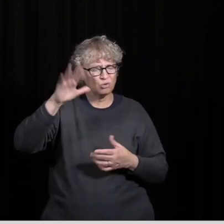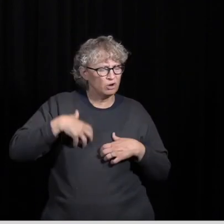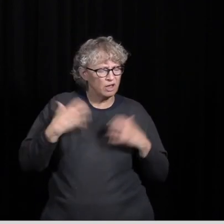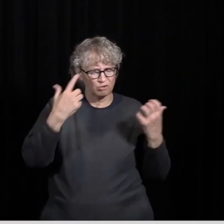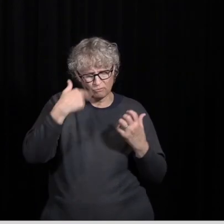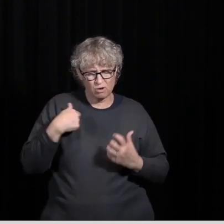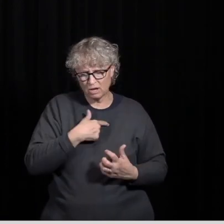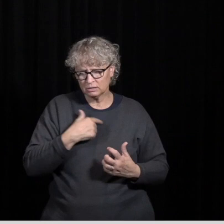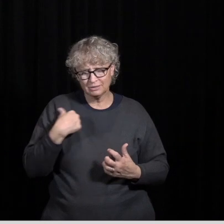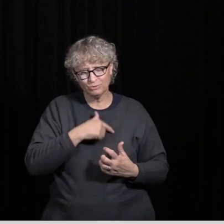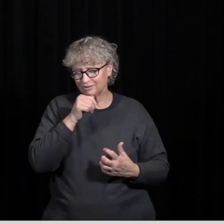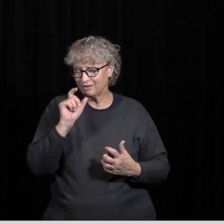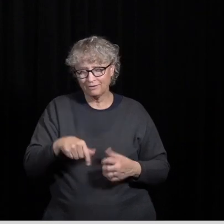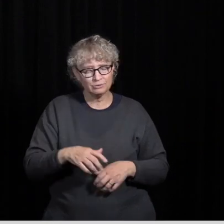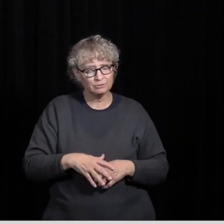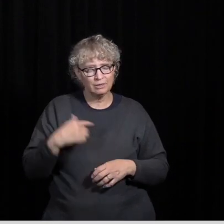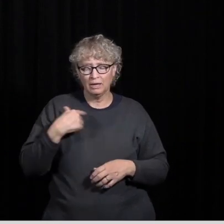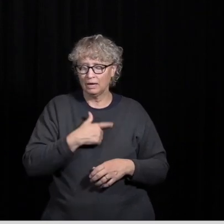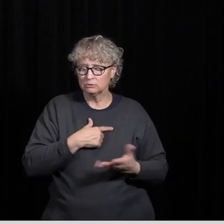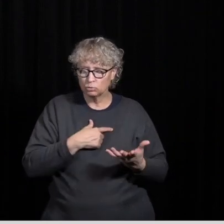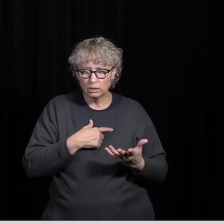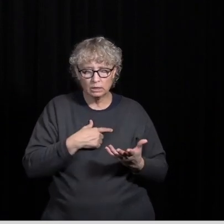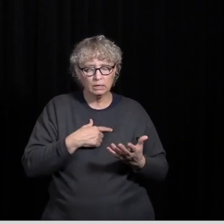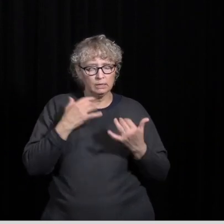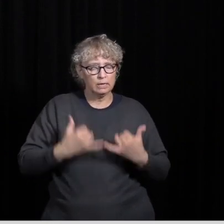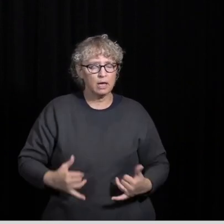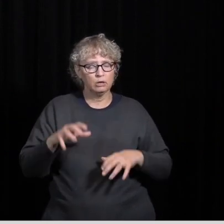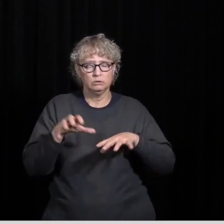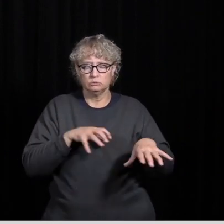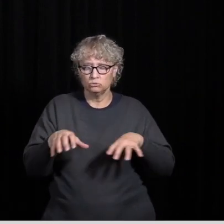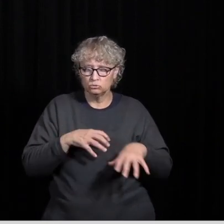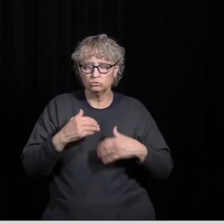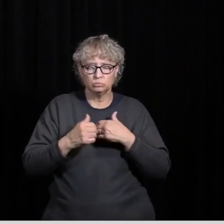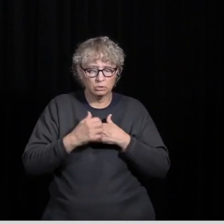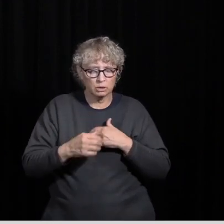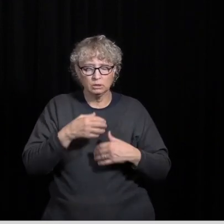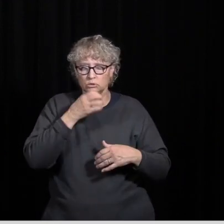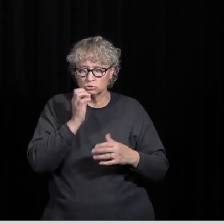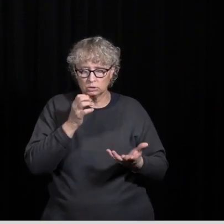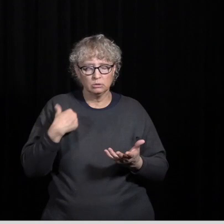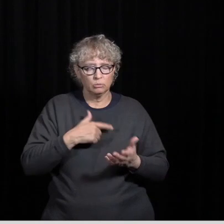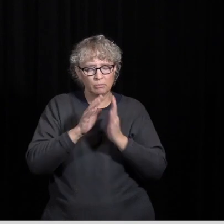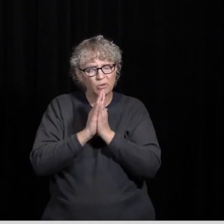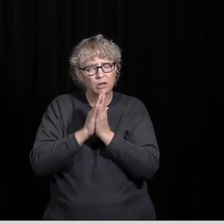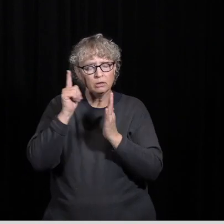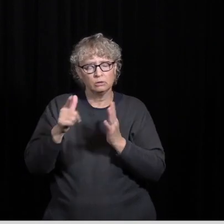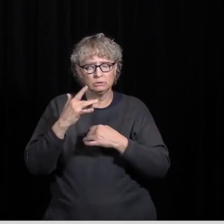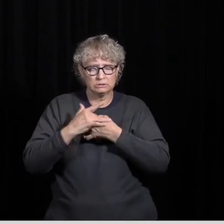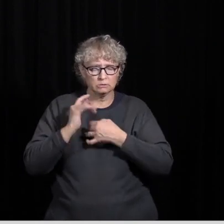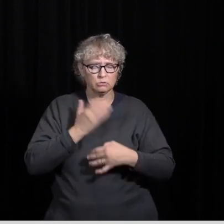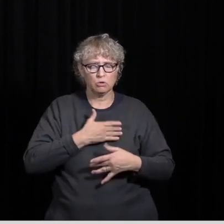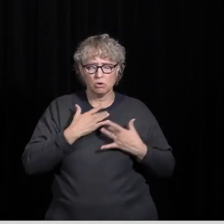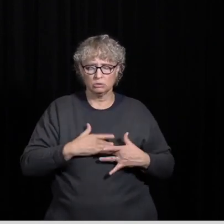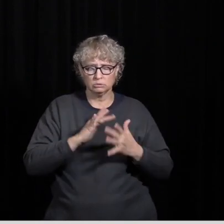to. And Lord, as we receive these elements, as we focus our lives on the sacrifice of Christ, we just pray that you would touch our hearts. We thank